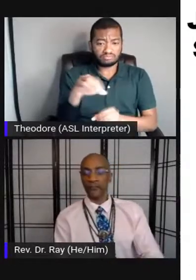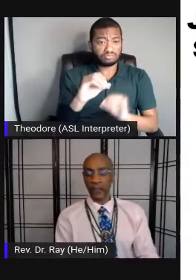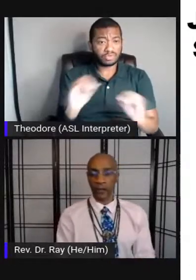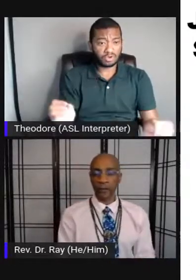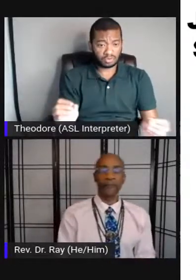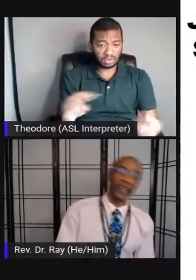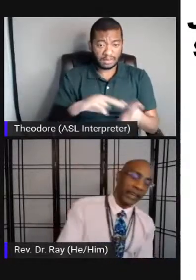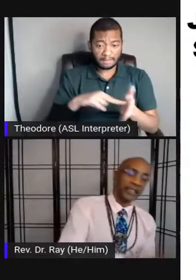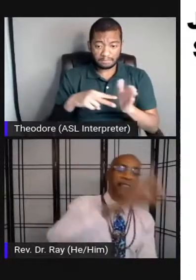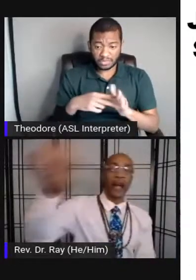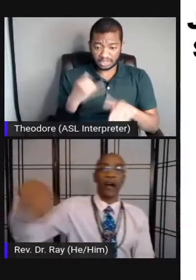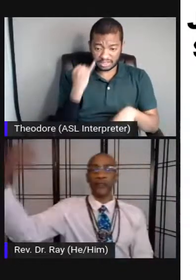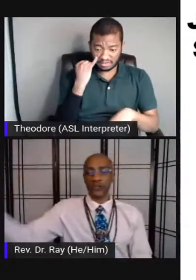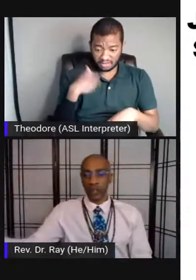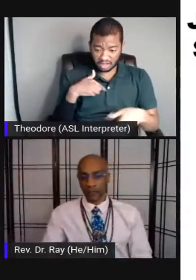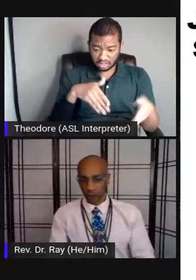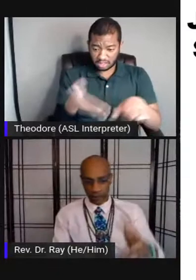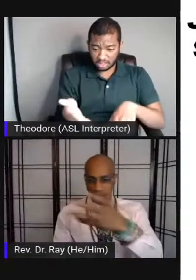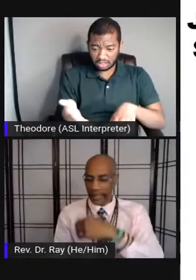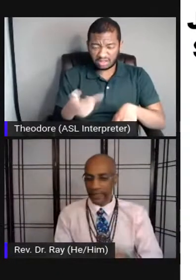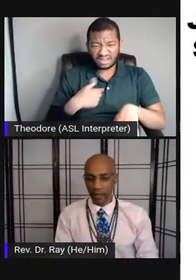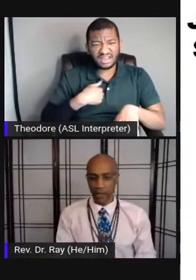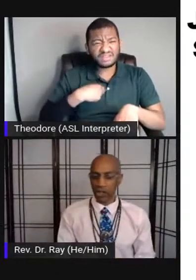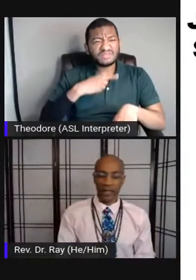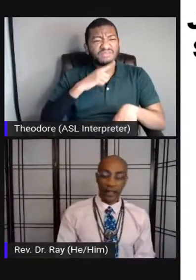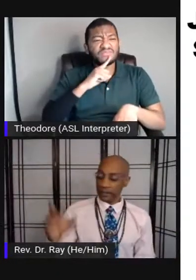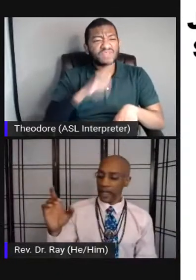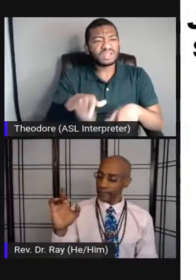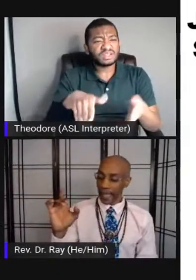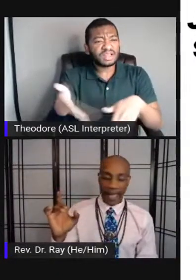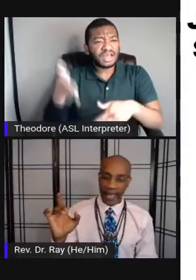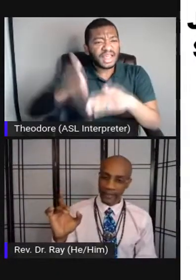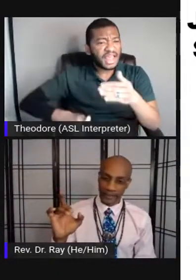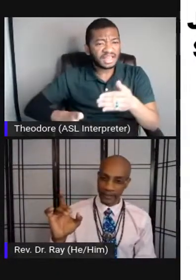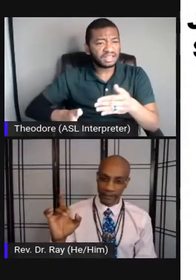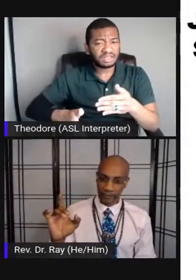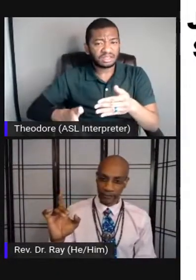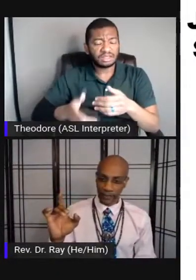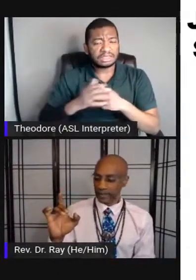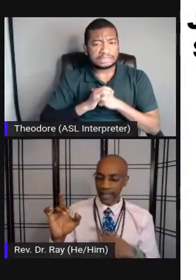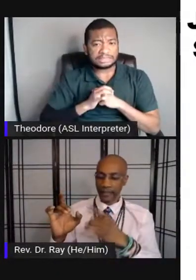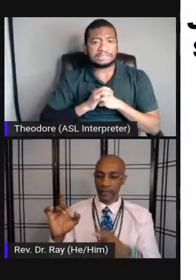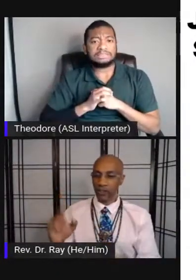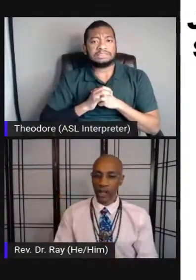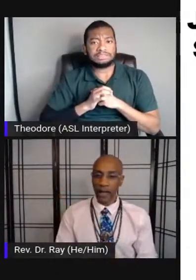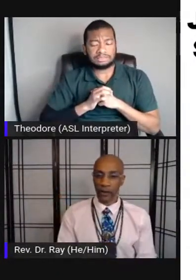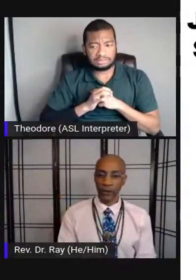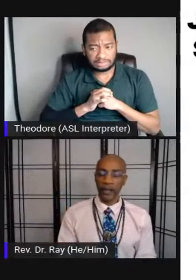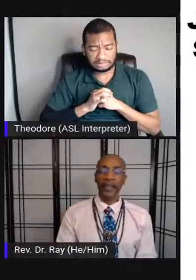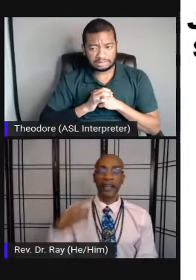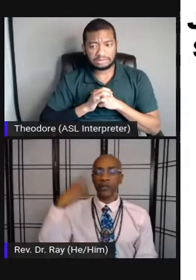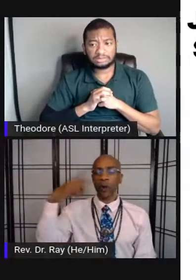we fear. It's the other stuff. So it's just like the image. It's not the hand that's casting the